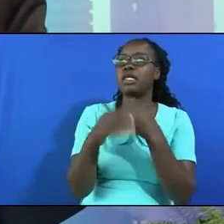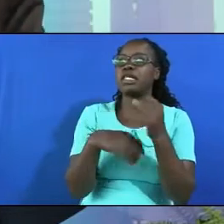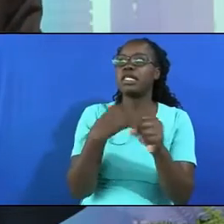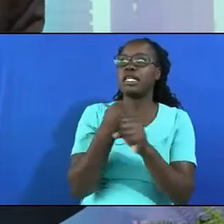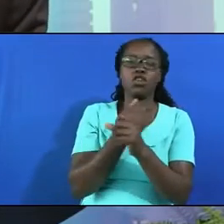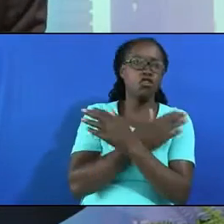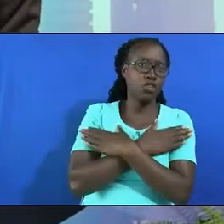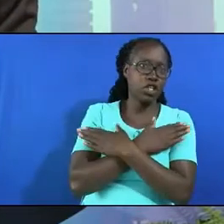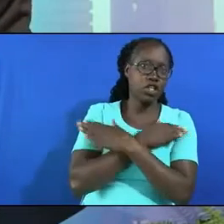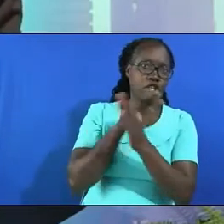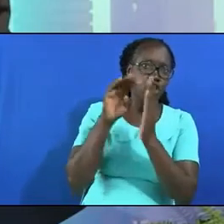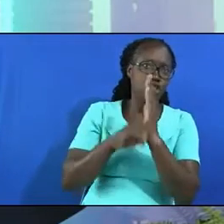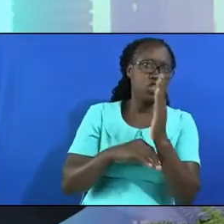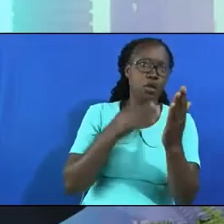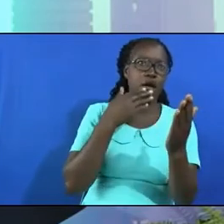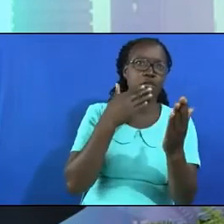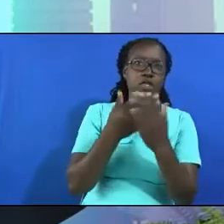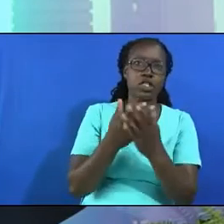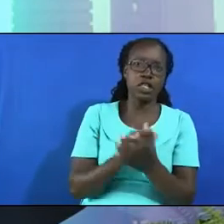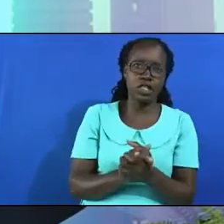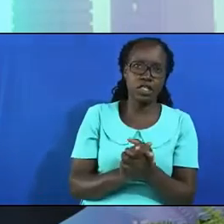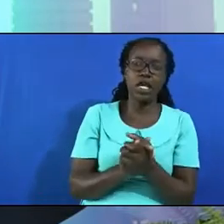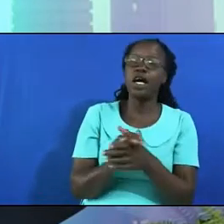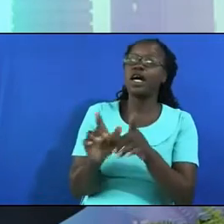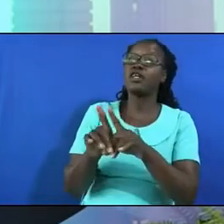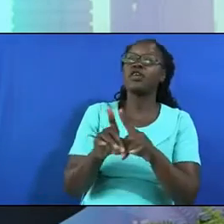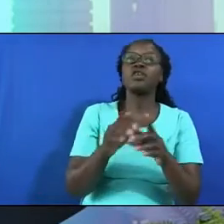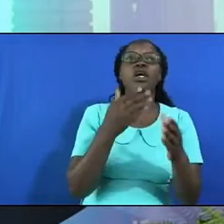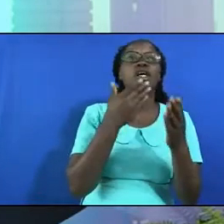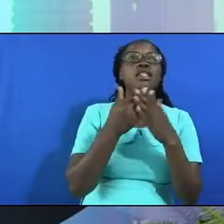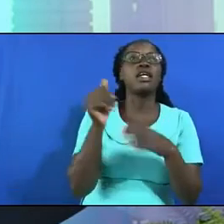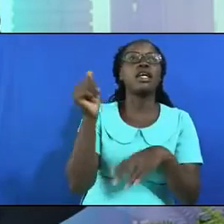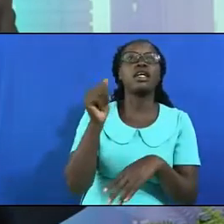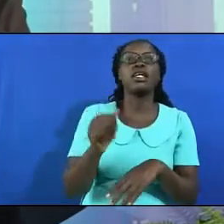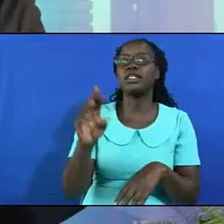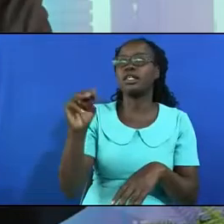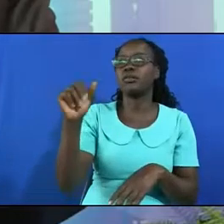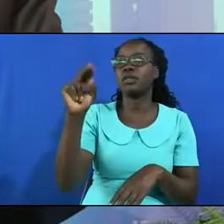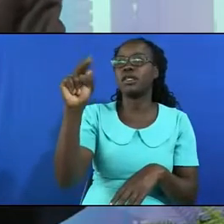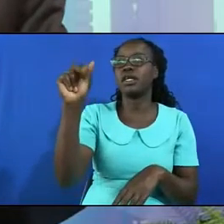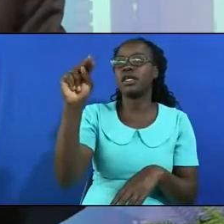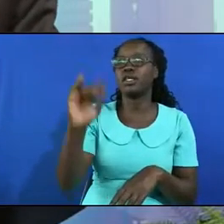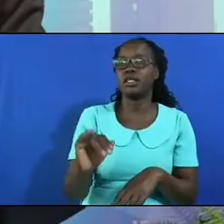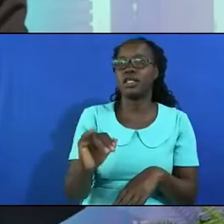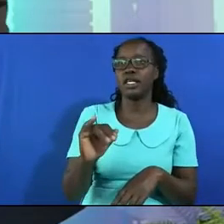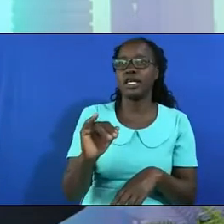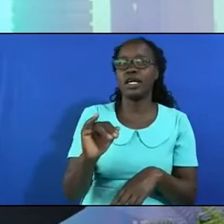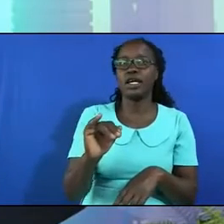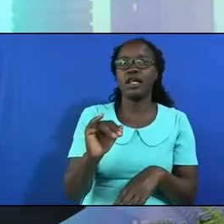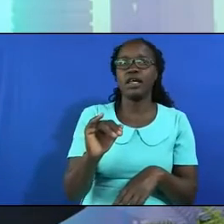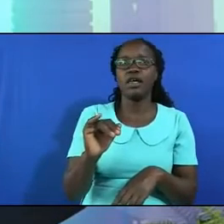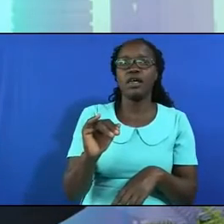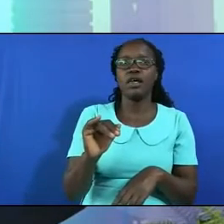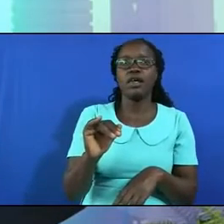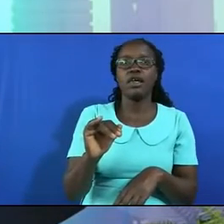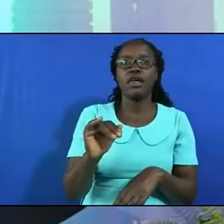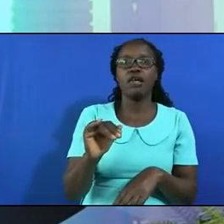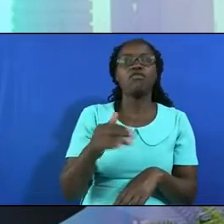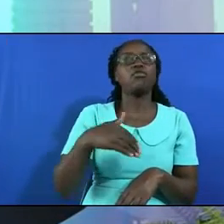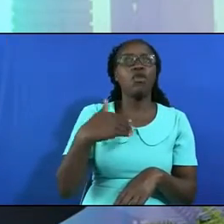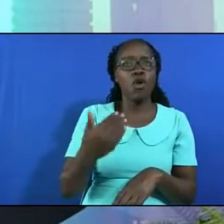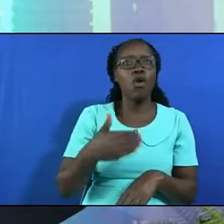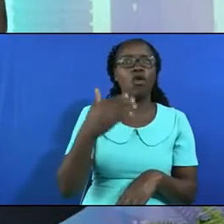friendship. I really appreciate. I want to thank Elder Manani. Thank you so much, Elder, for the